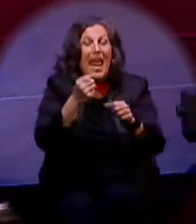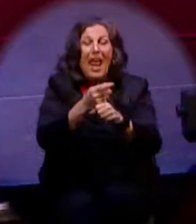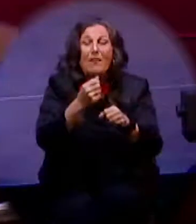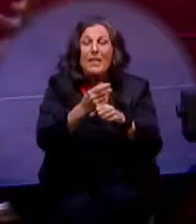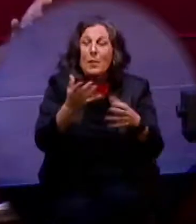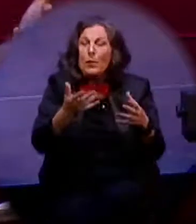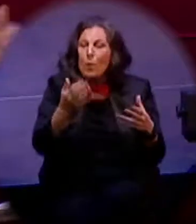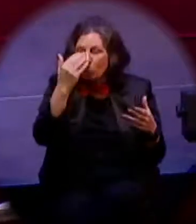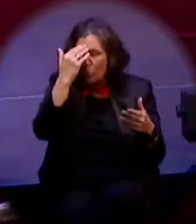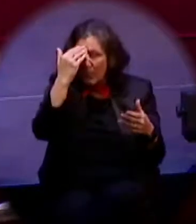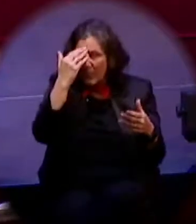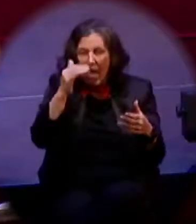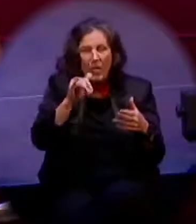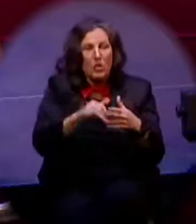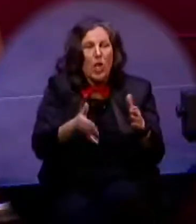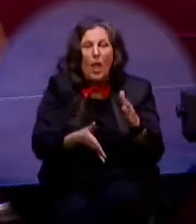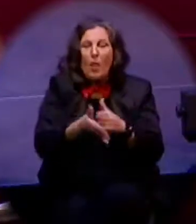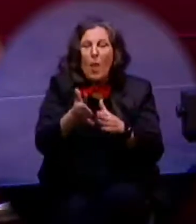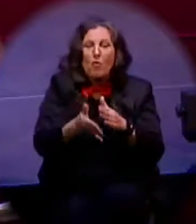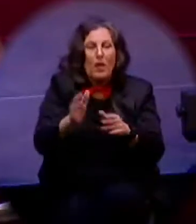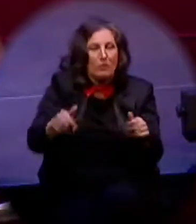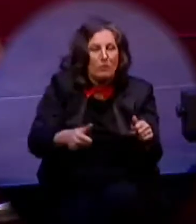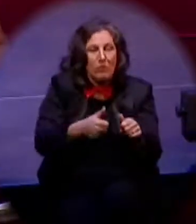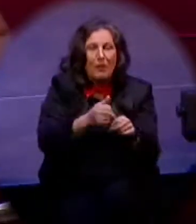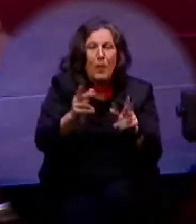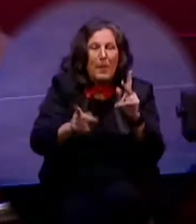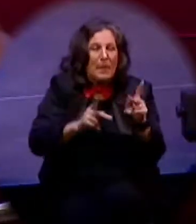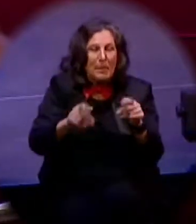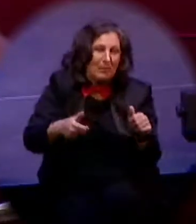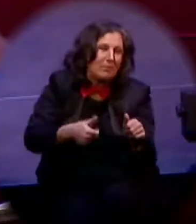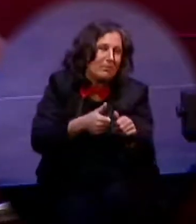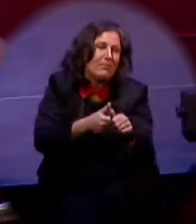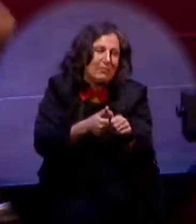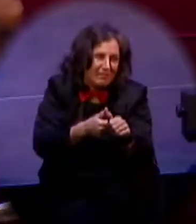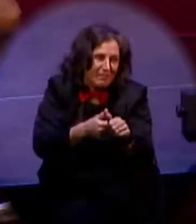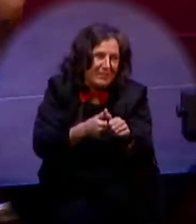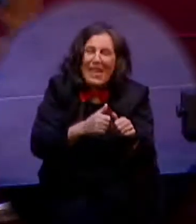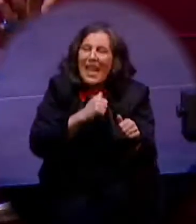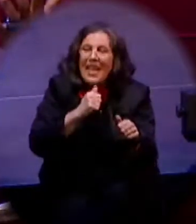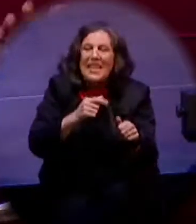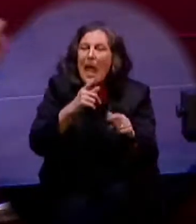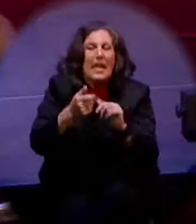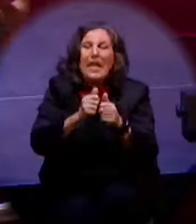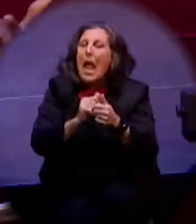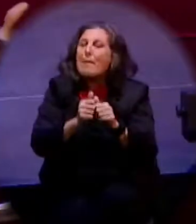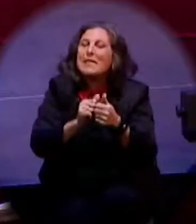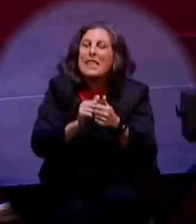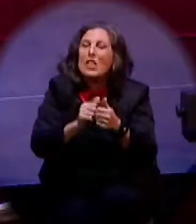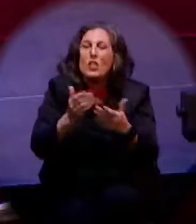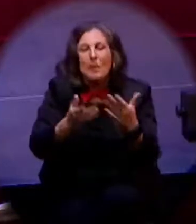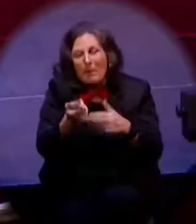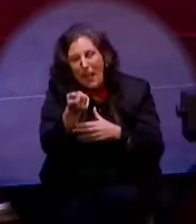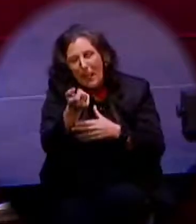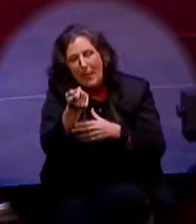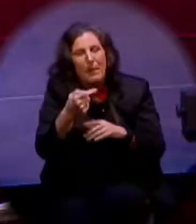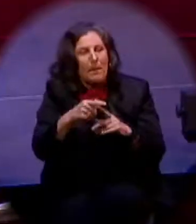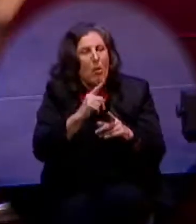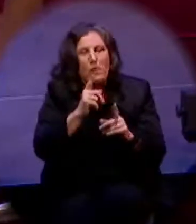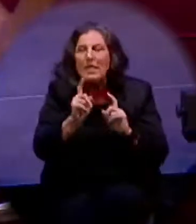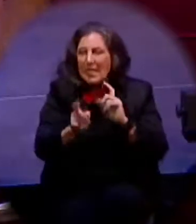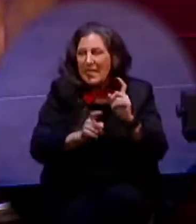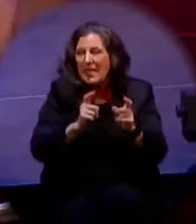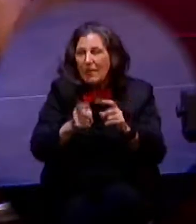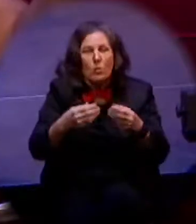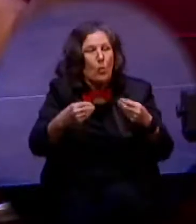we want to acknowledge the runners up for the people because we, you know, it's not so much of a competition, maybe it is a little bit, but really getting